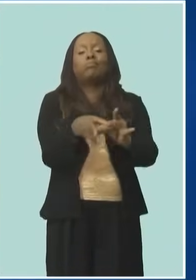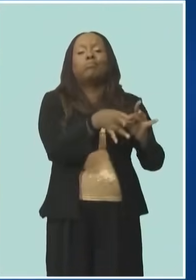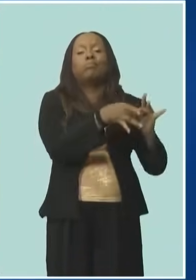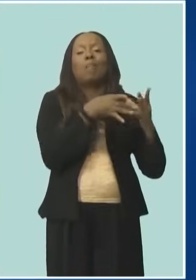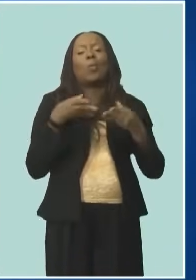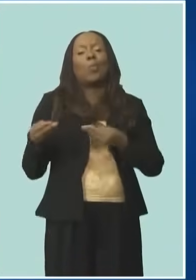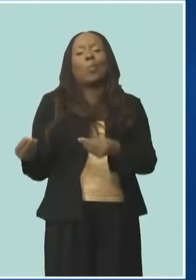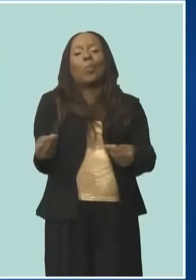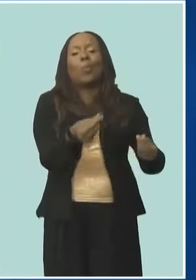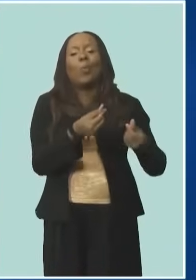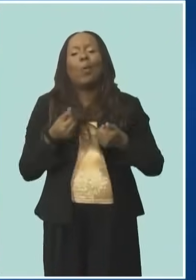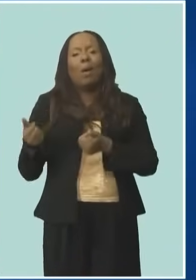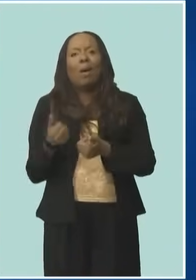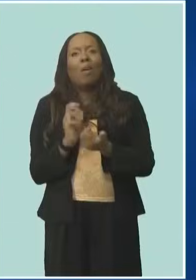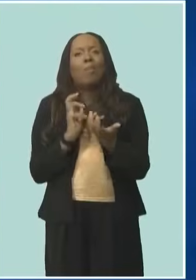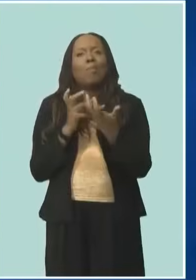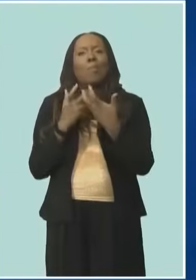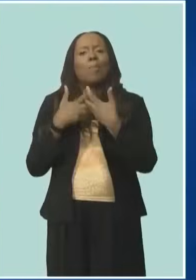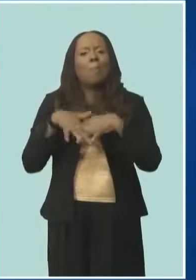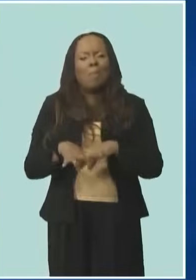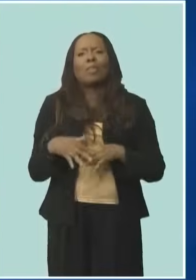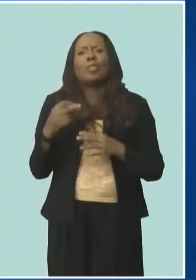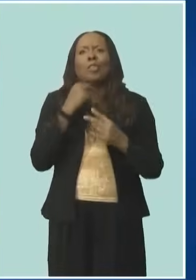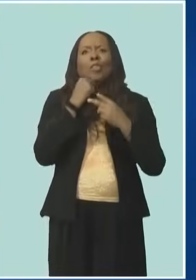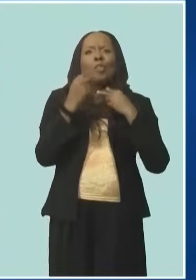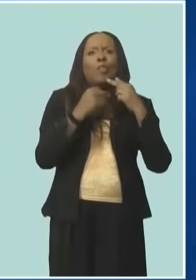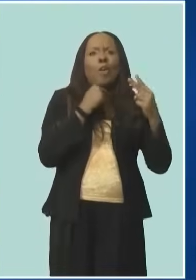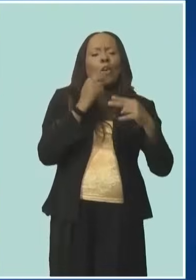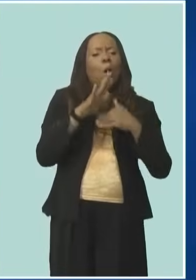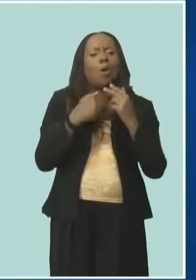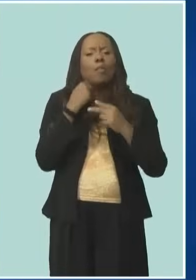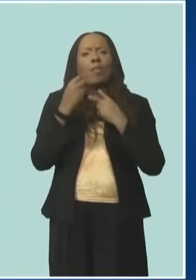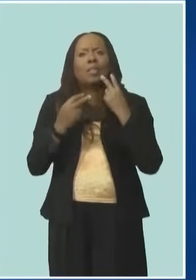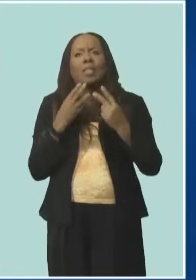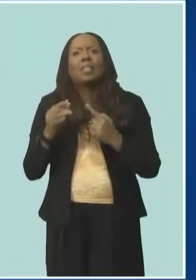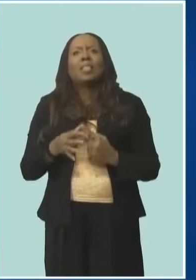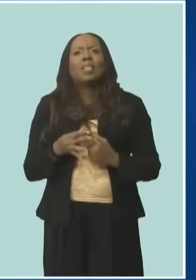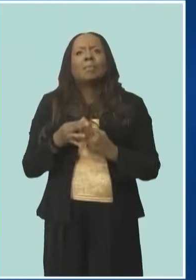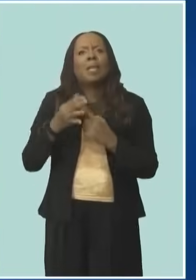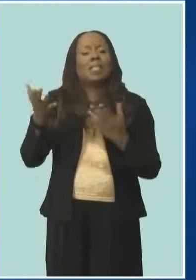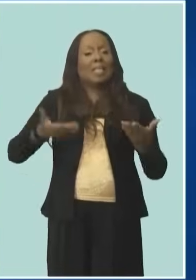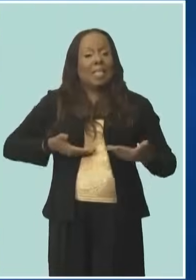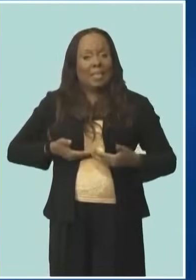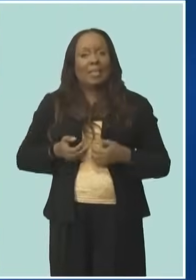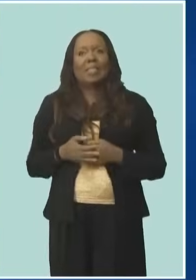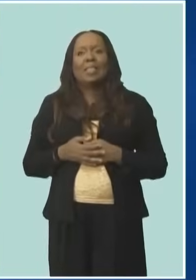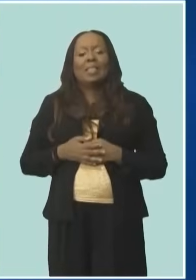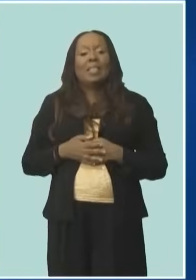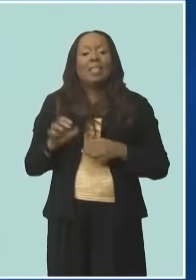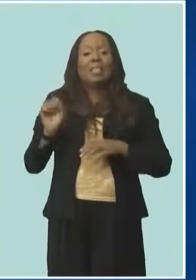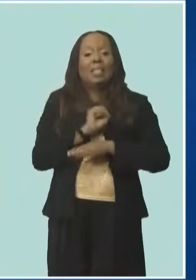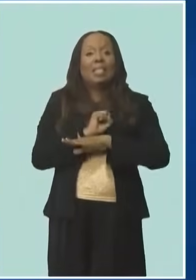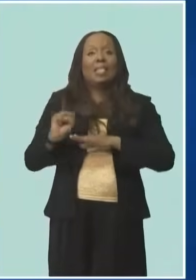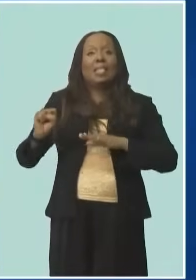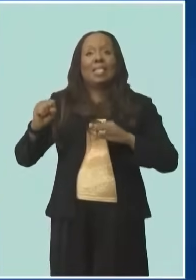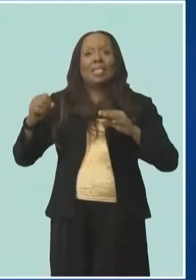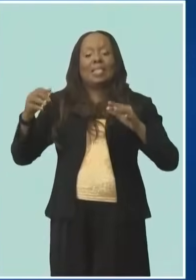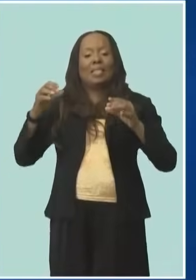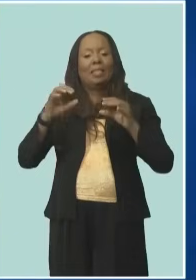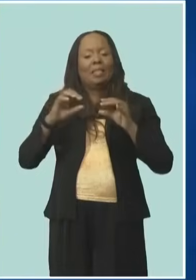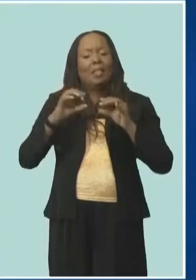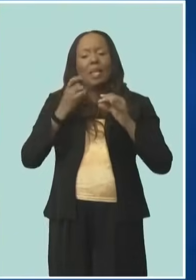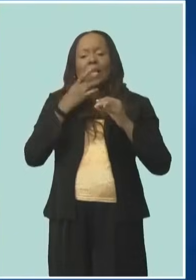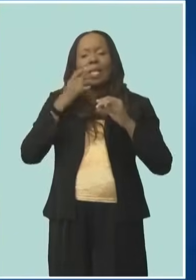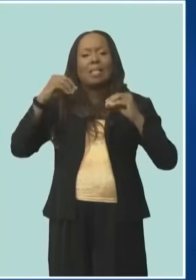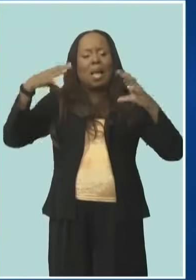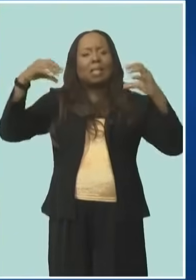dynamic voice of singer Mahalia, her backup singers, and especially invited guests. The stage lighting and set helped to create that perfect